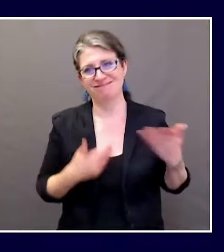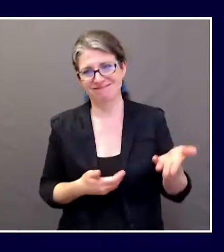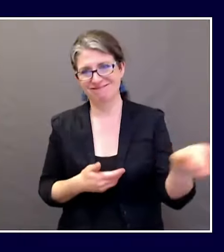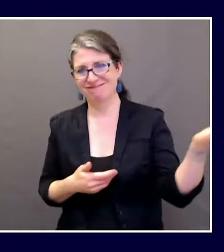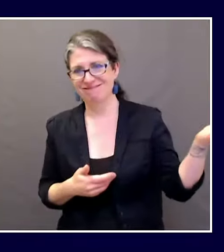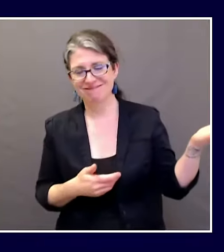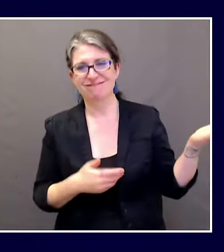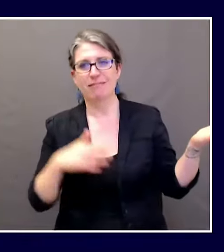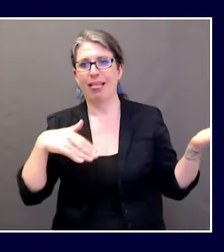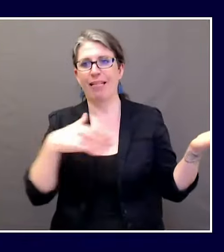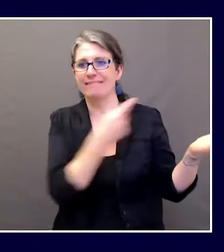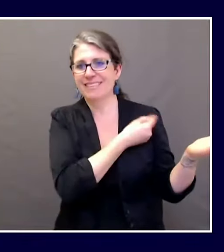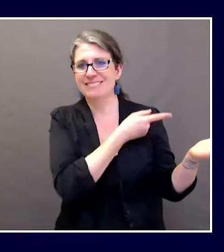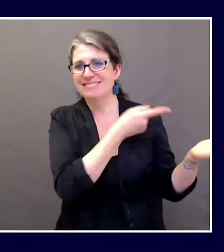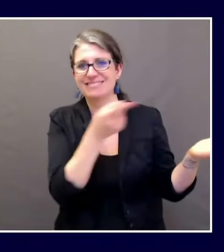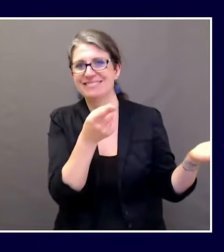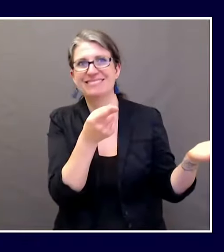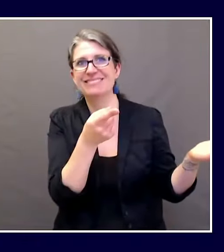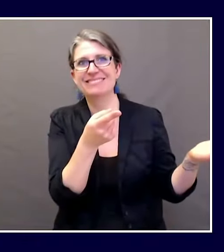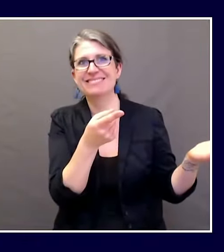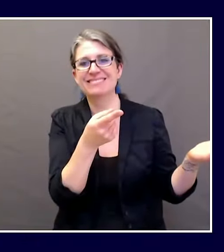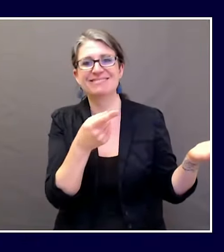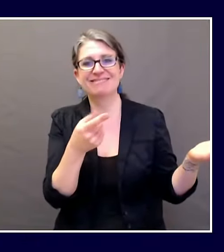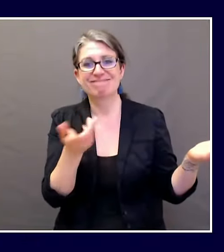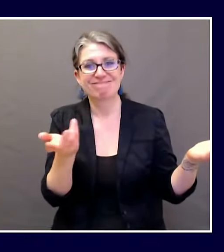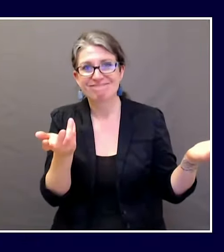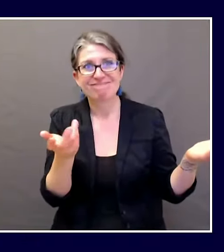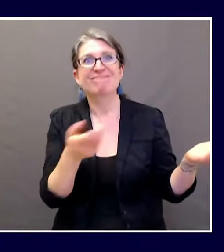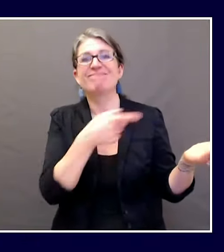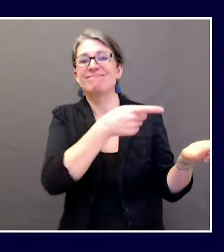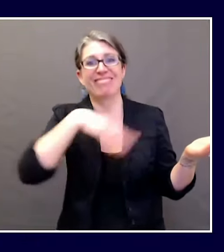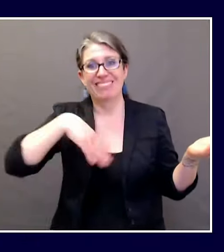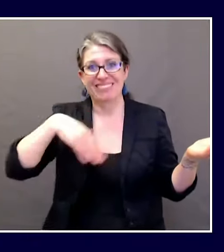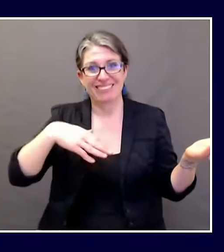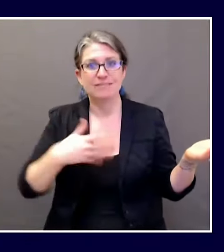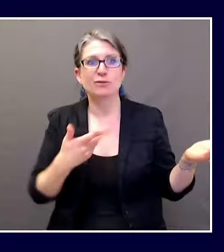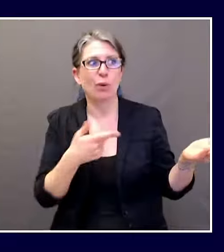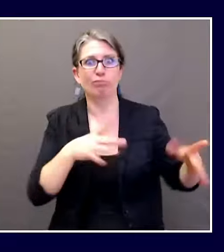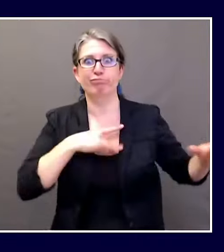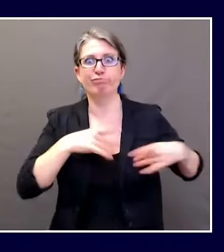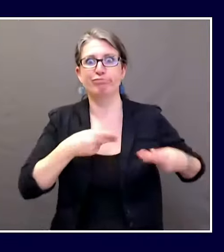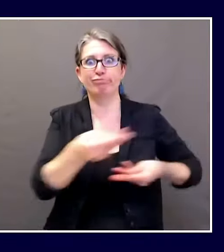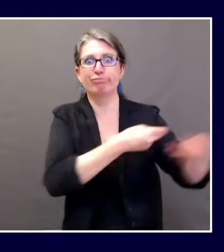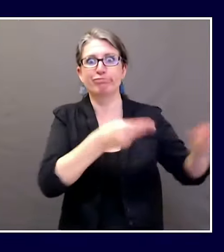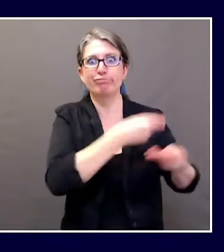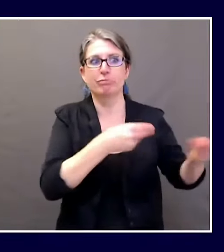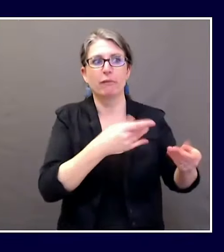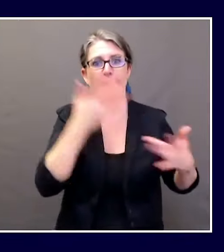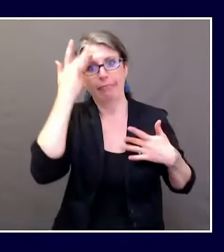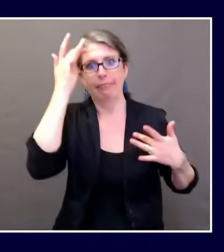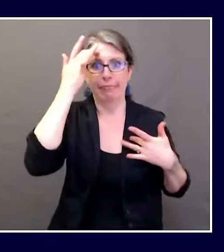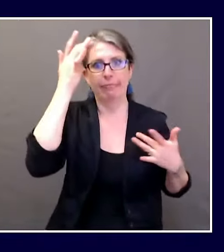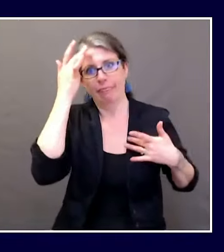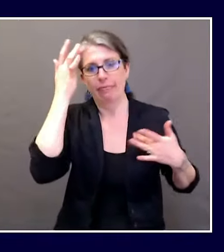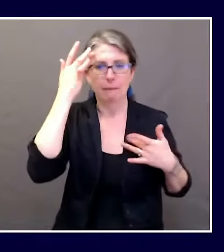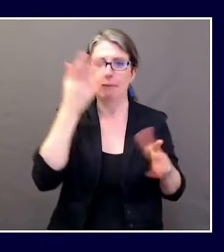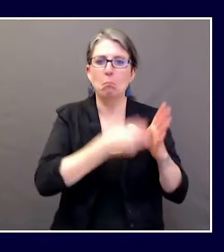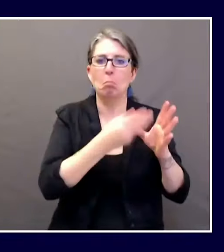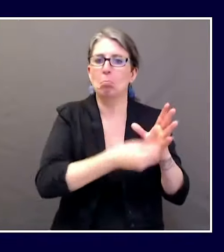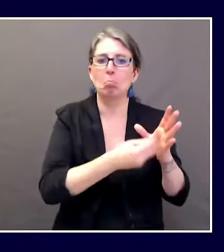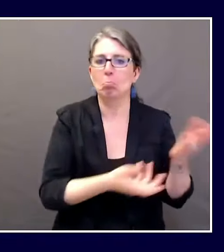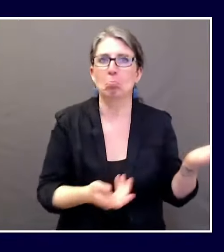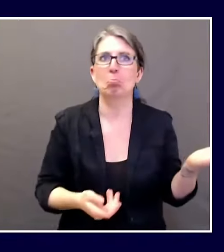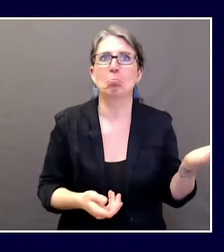been vaccinated. But younger Mainers, thankfully, are not as high of a risk for death. So a lot of moving pieces there,